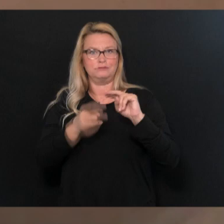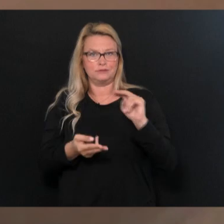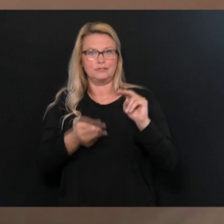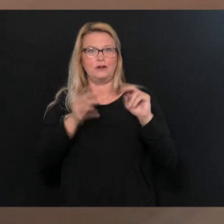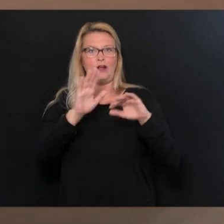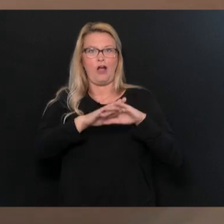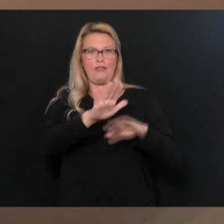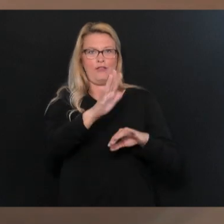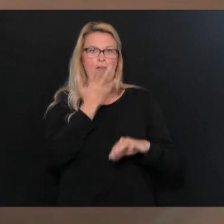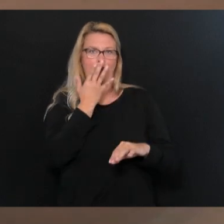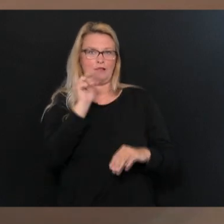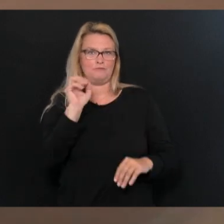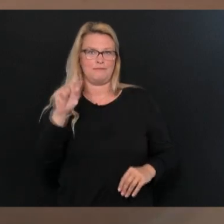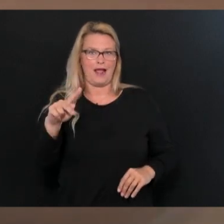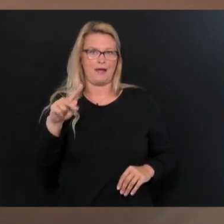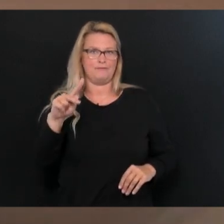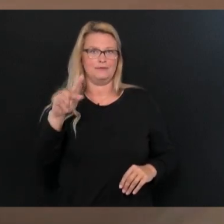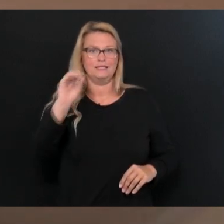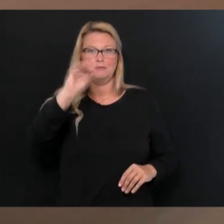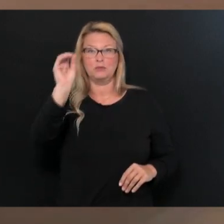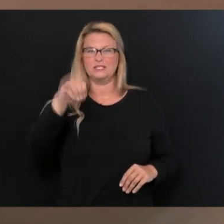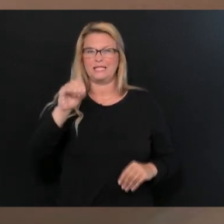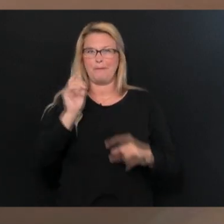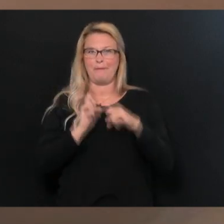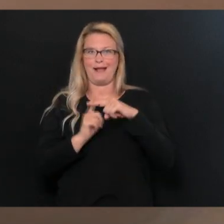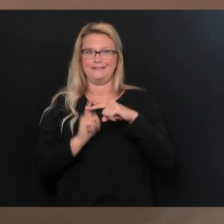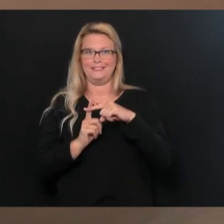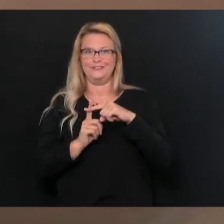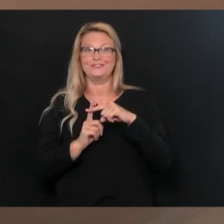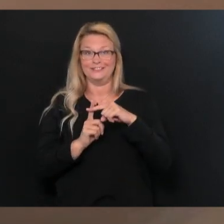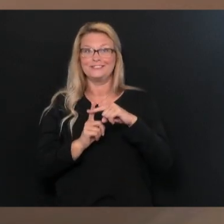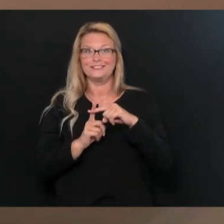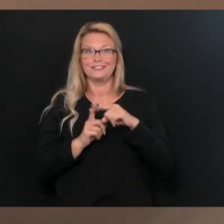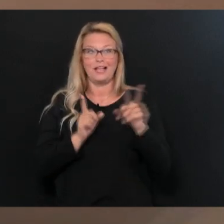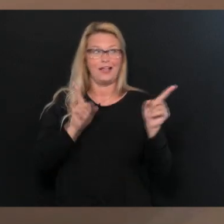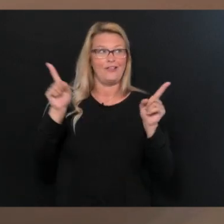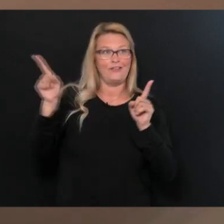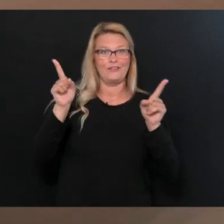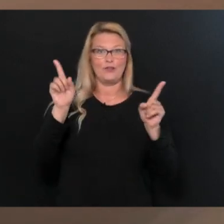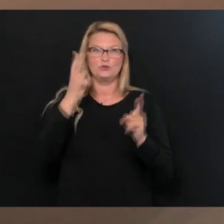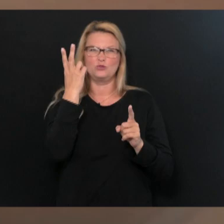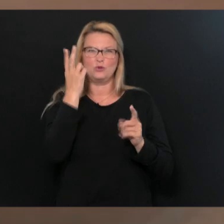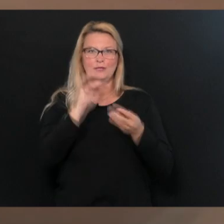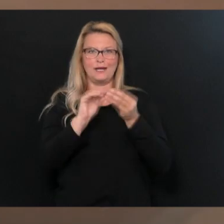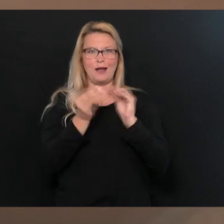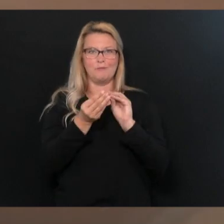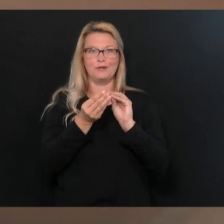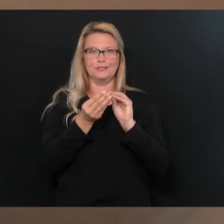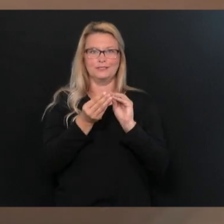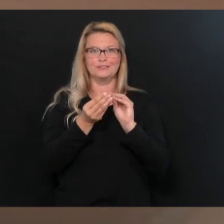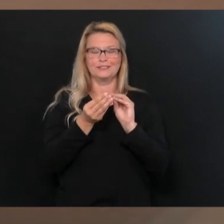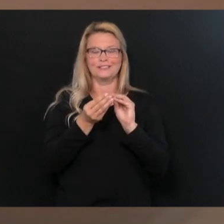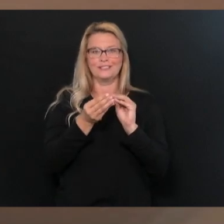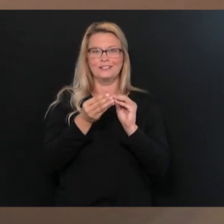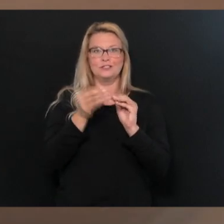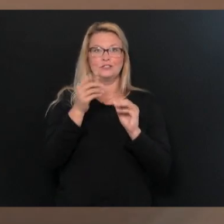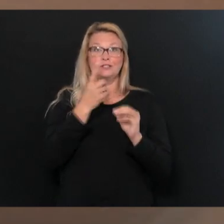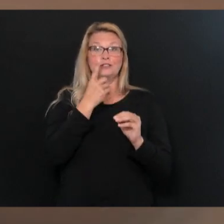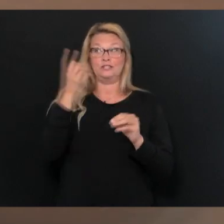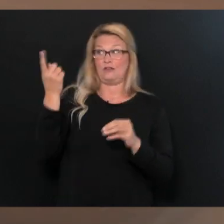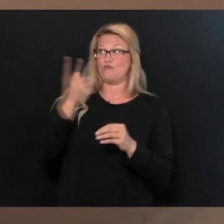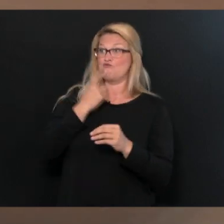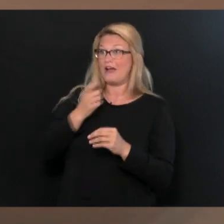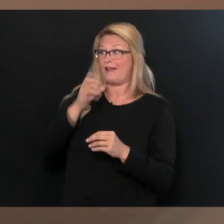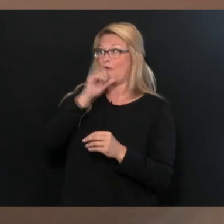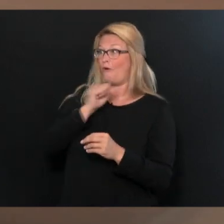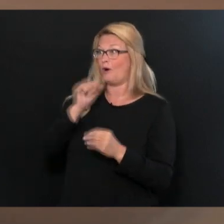percent positives, which is a pathway to get that community out of the red or the orange back to the gold. And